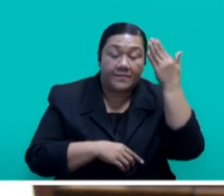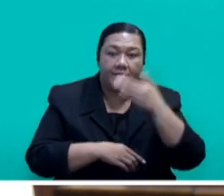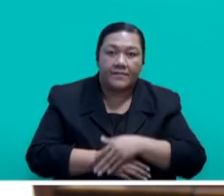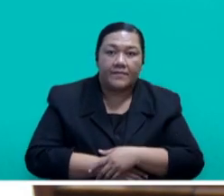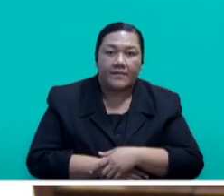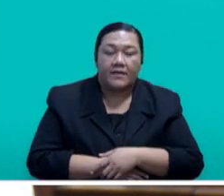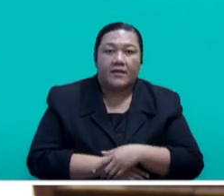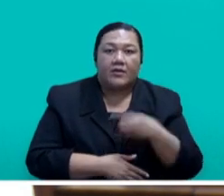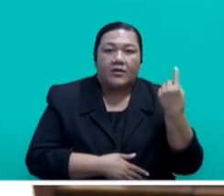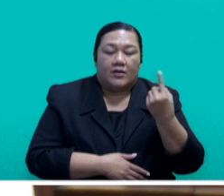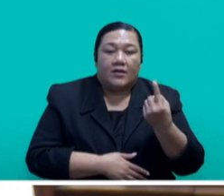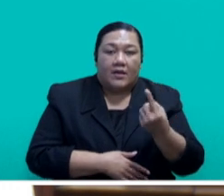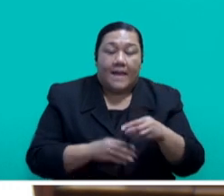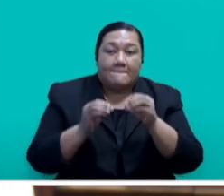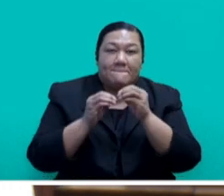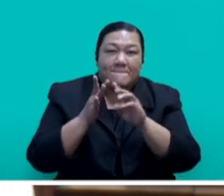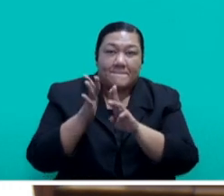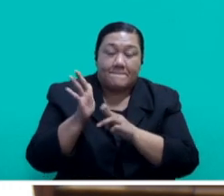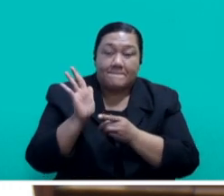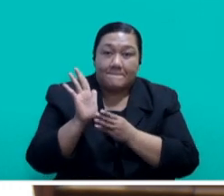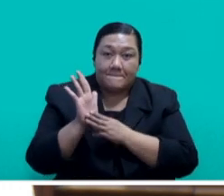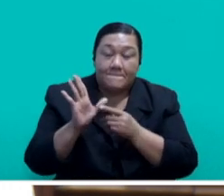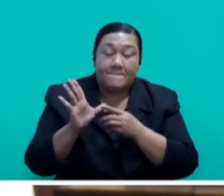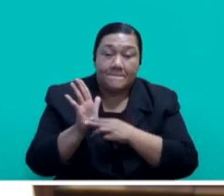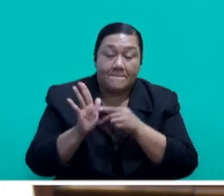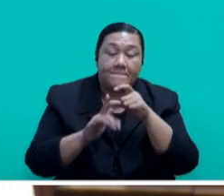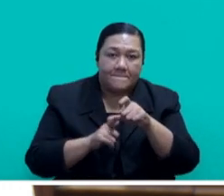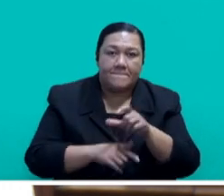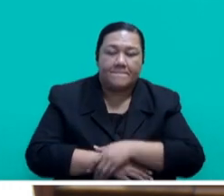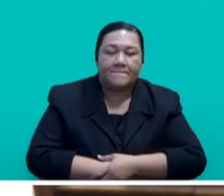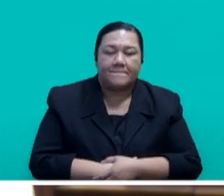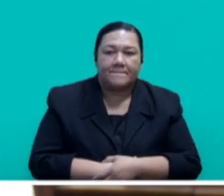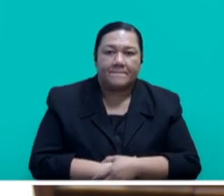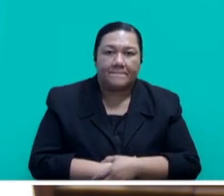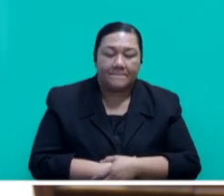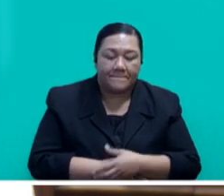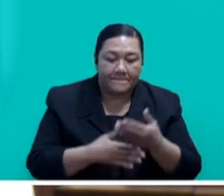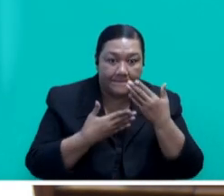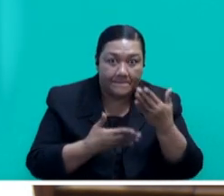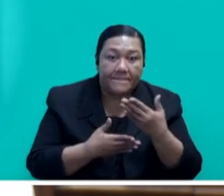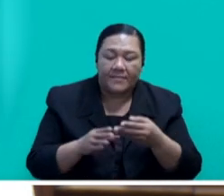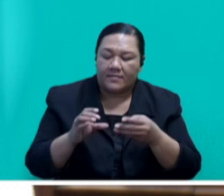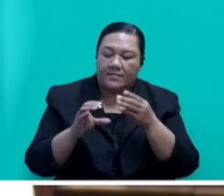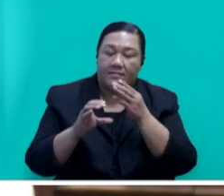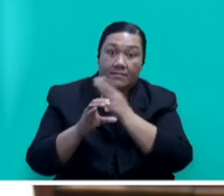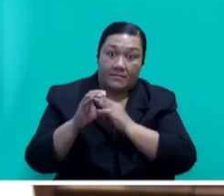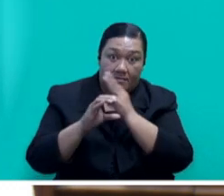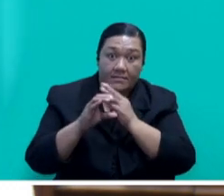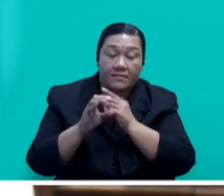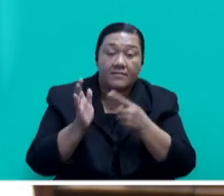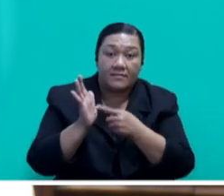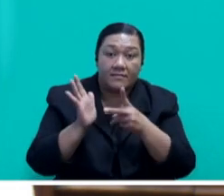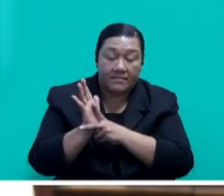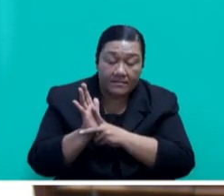I welcome our citizens who are following these proceedings via television, radio, or live